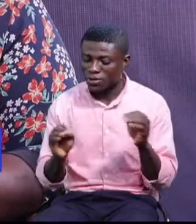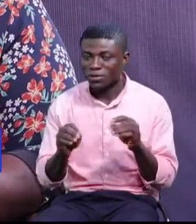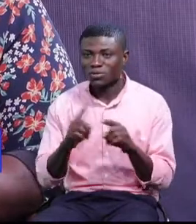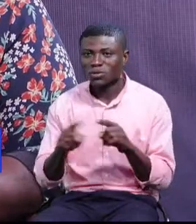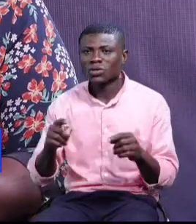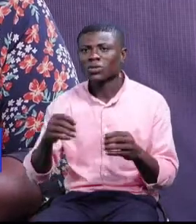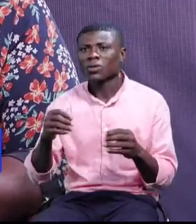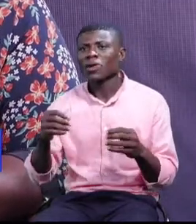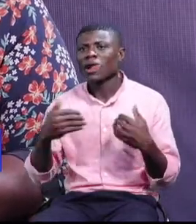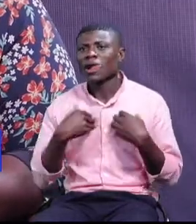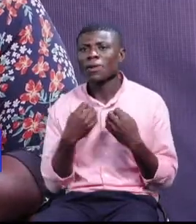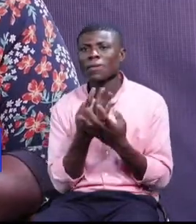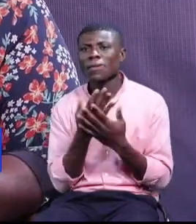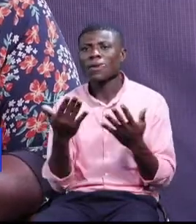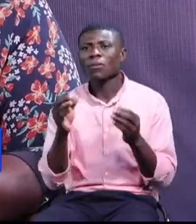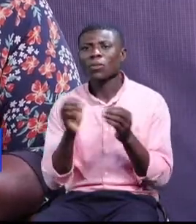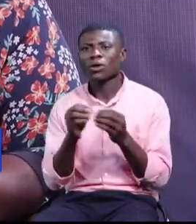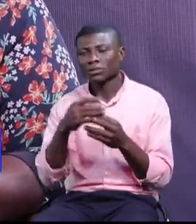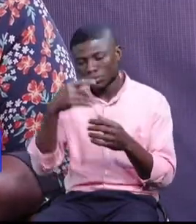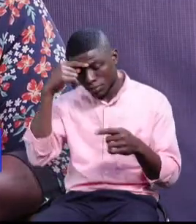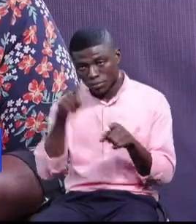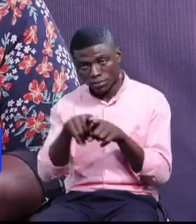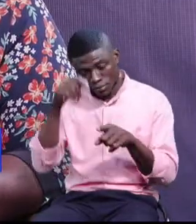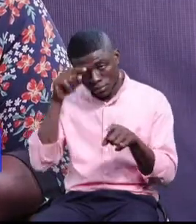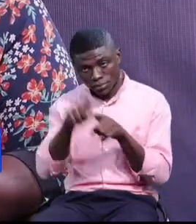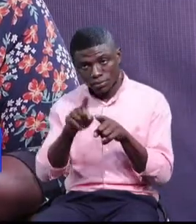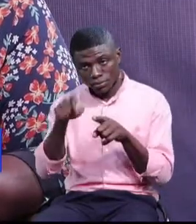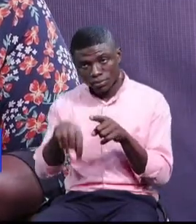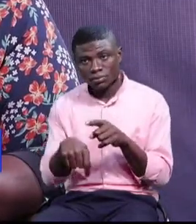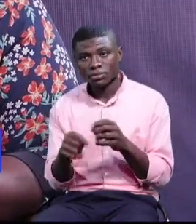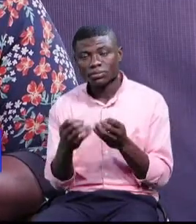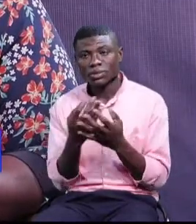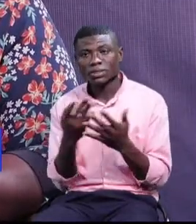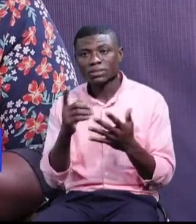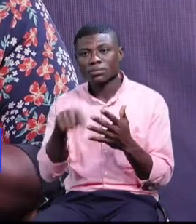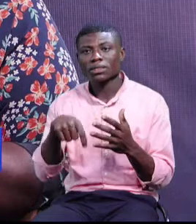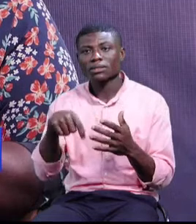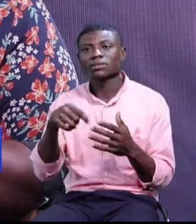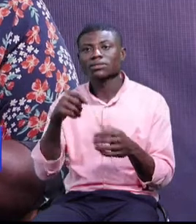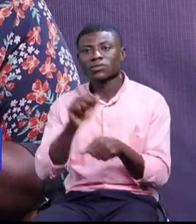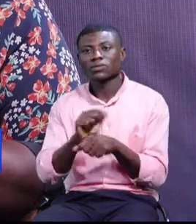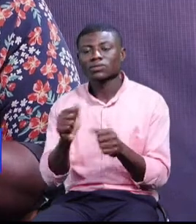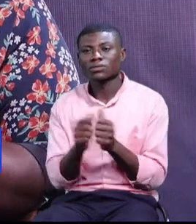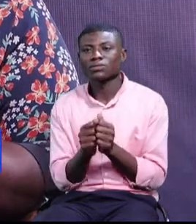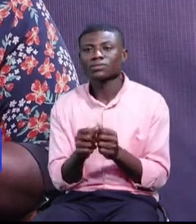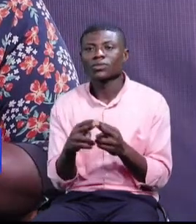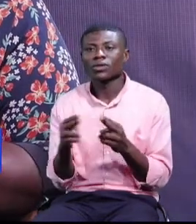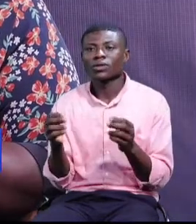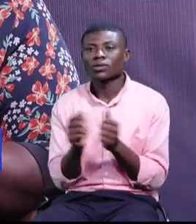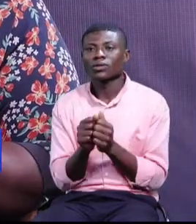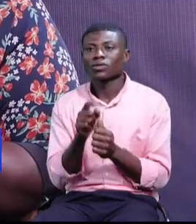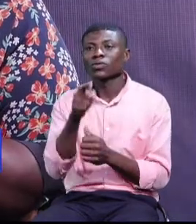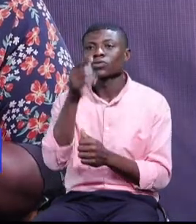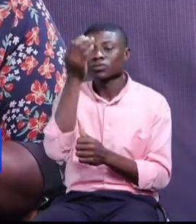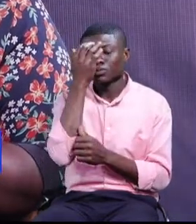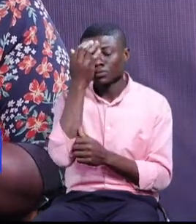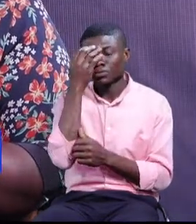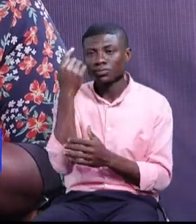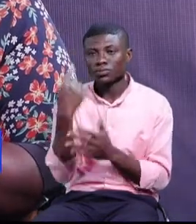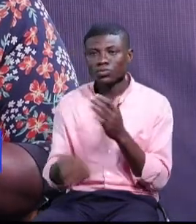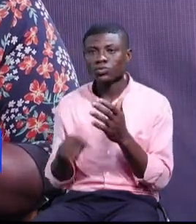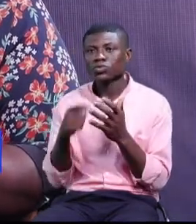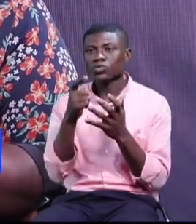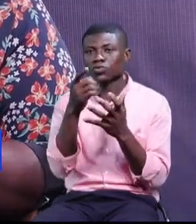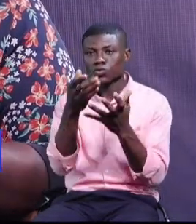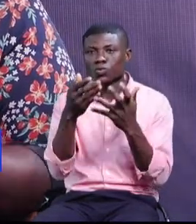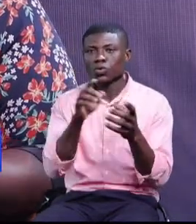is quite, there are several compliances you have to do. Several compliance. So unless you know exactly what you